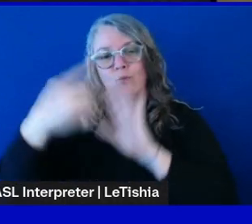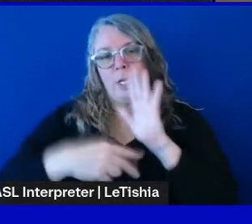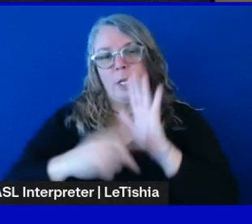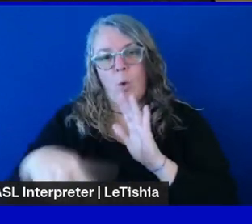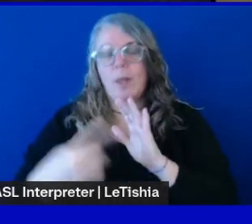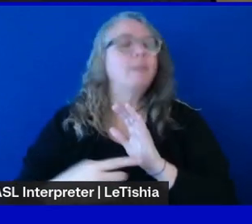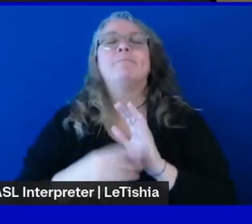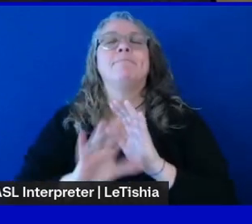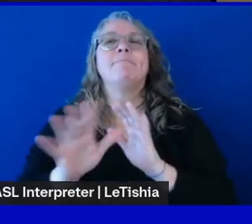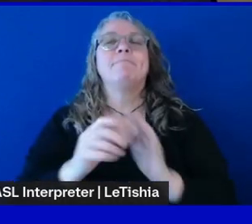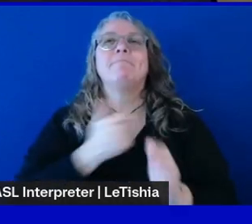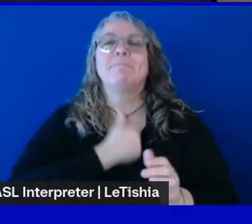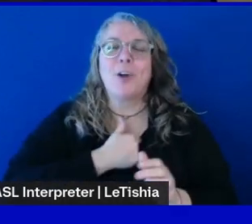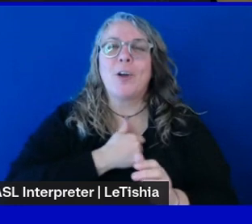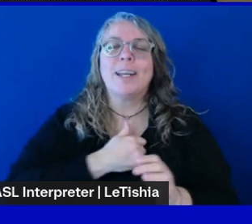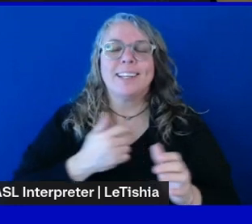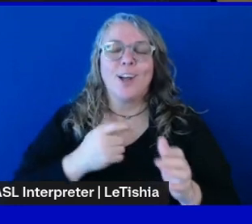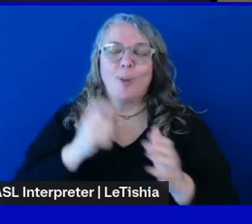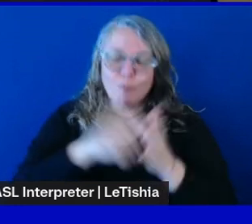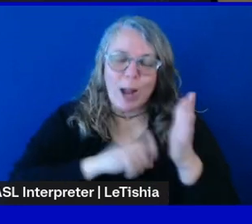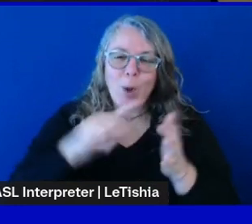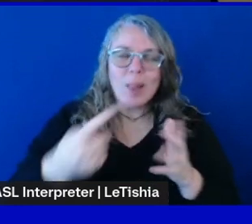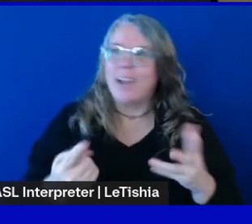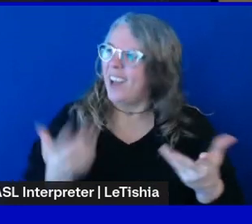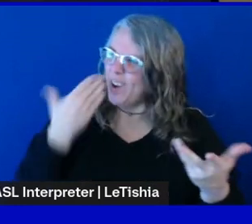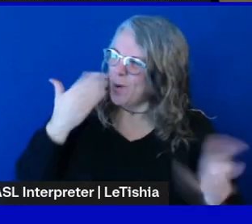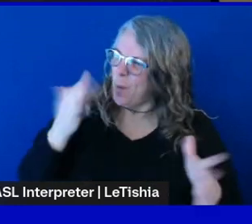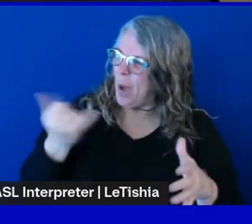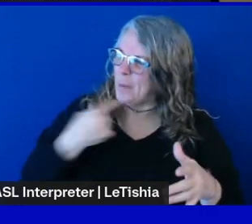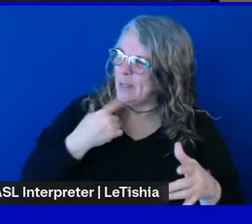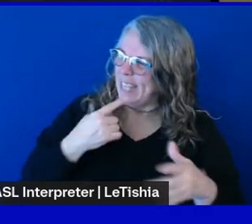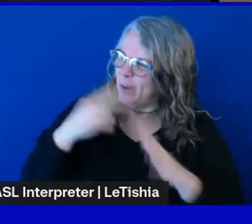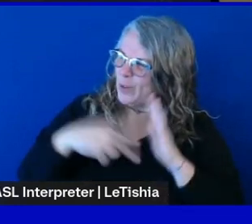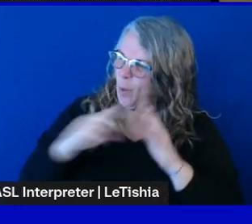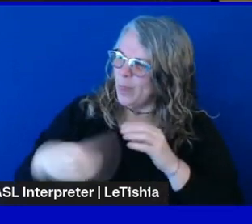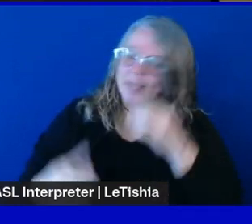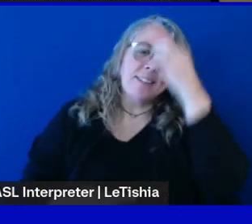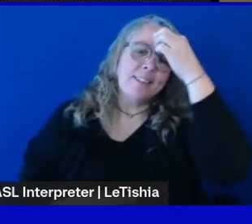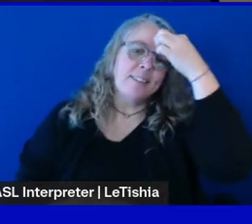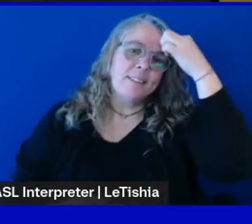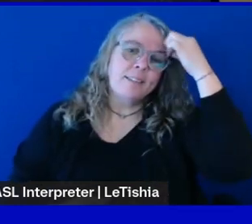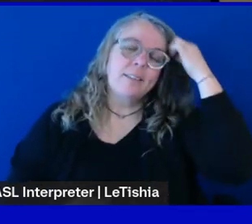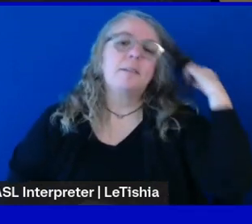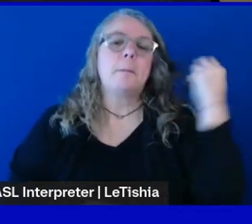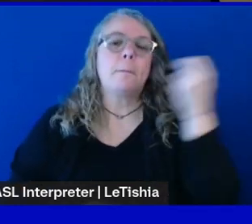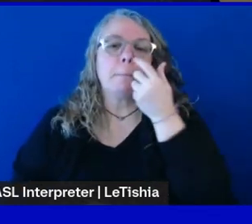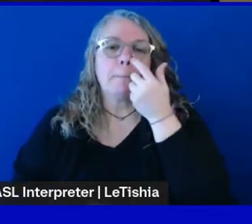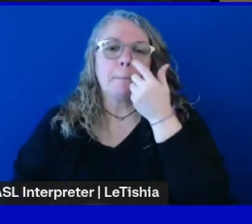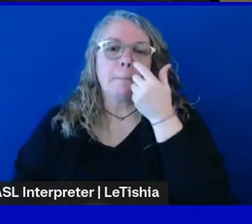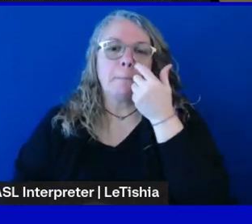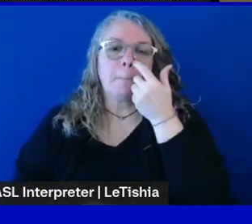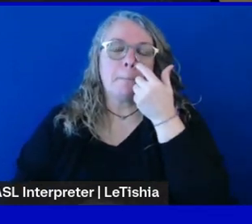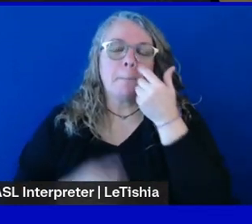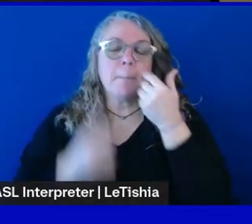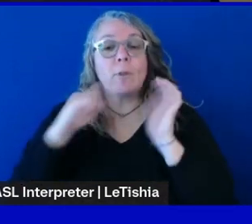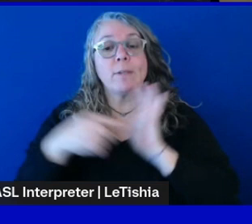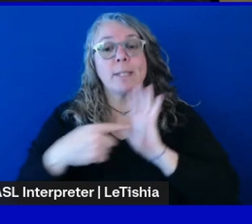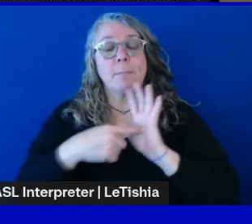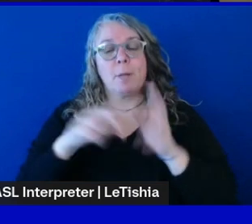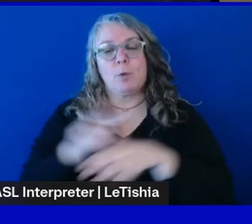write-only. I don't know why I want to say read-only, write-only values. So in this example, I'm actually using an